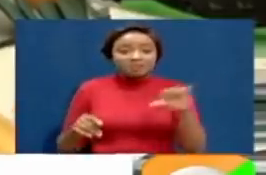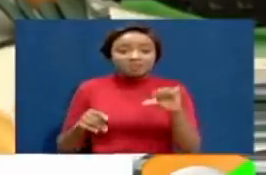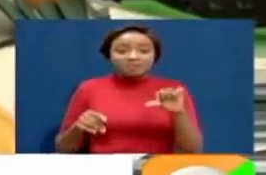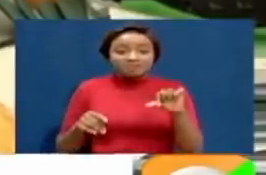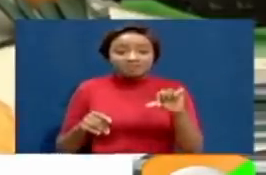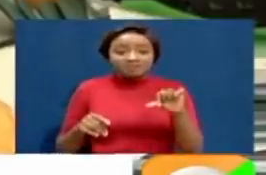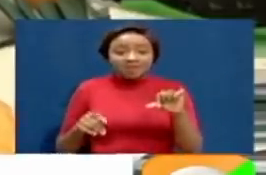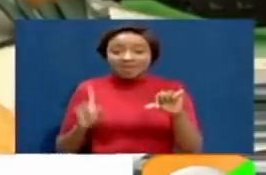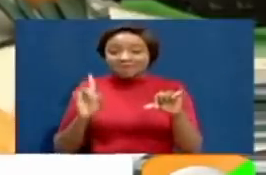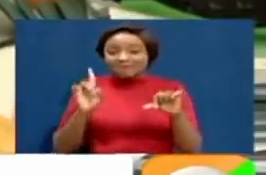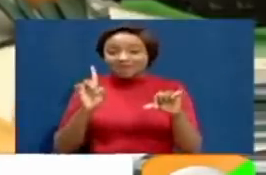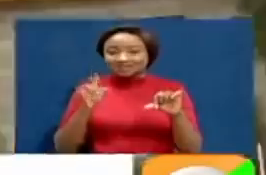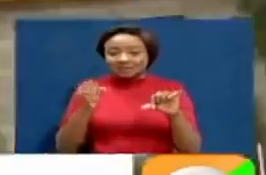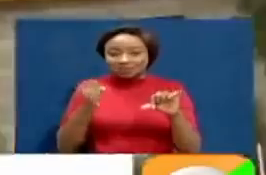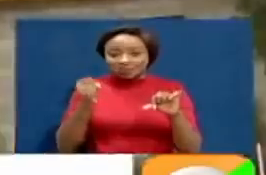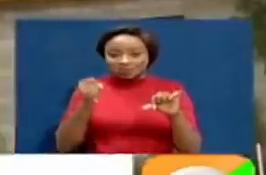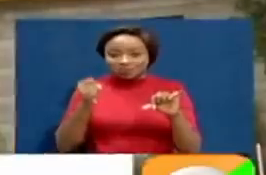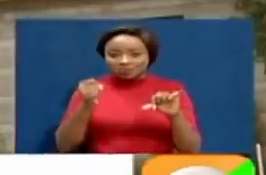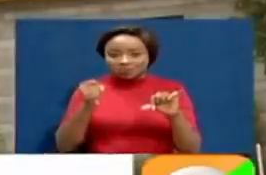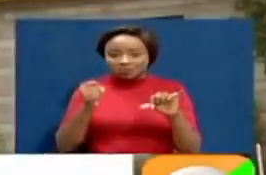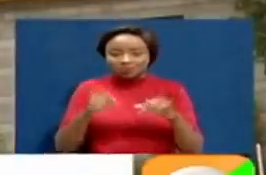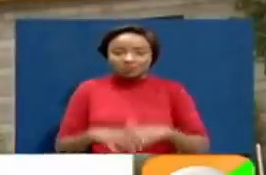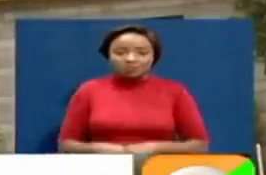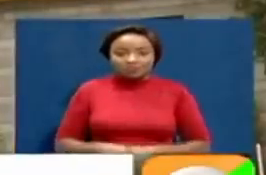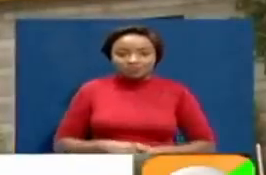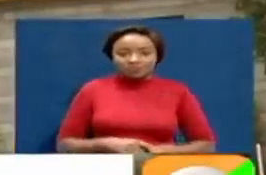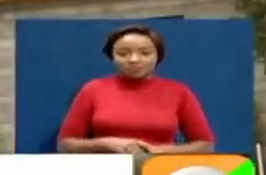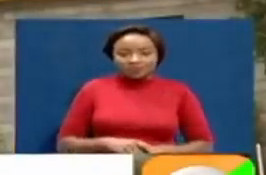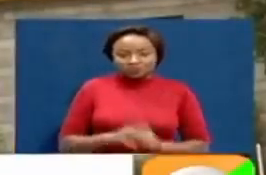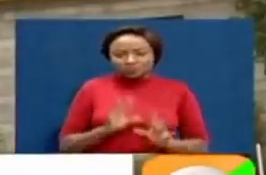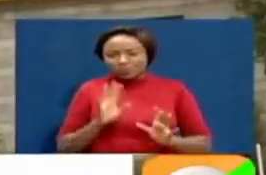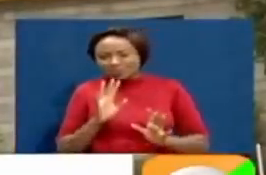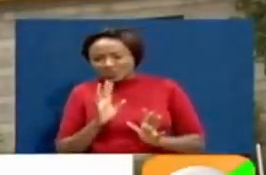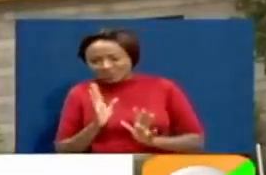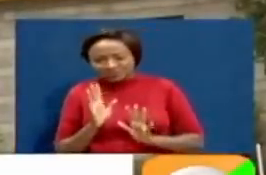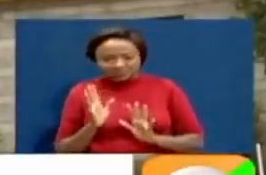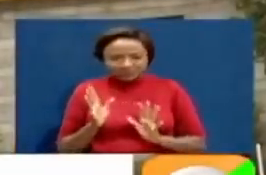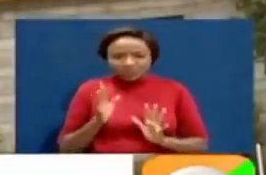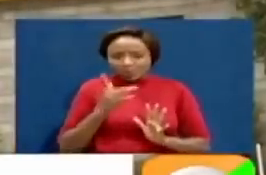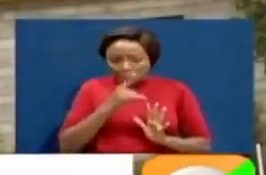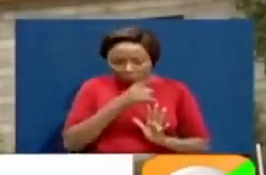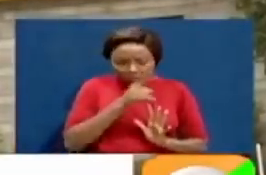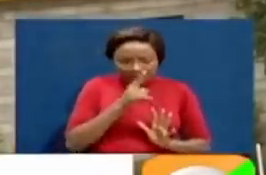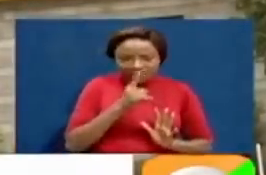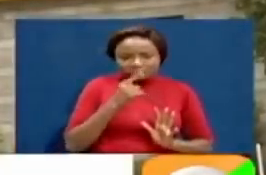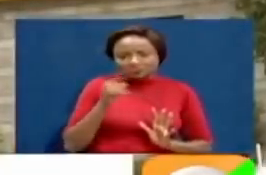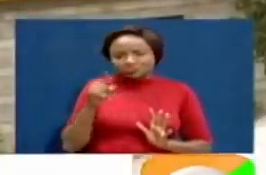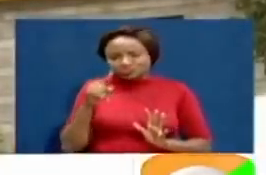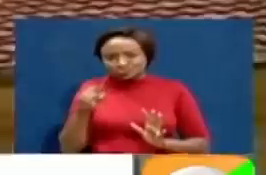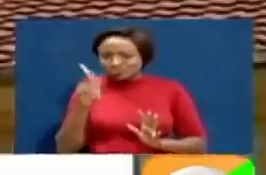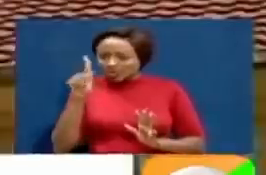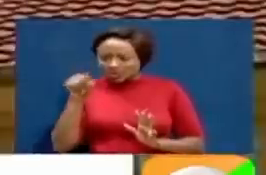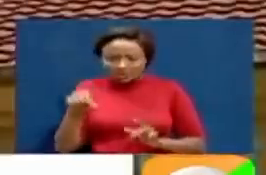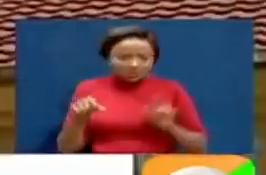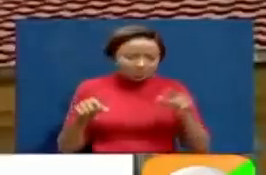pay, but he's suspended. The battle about who is right and who is wrong between Gire and KQ